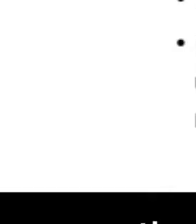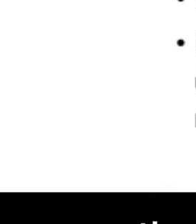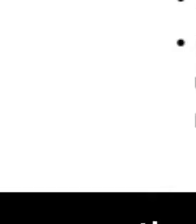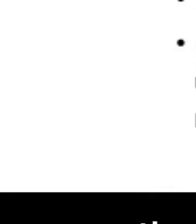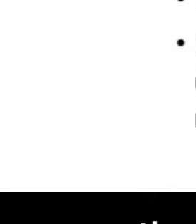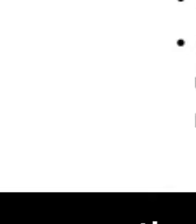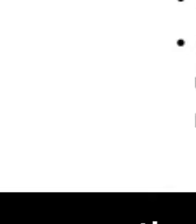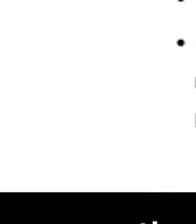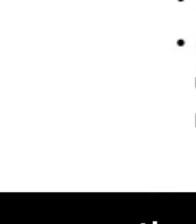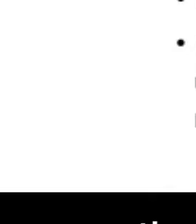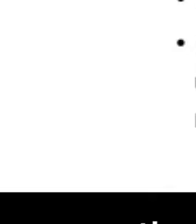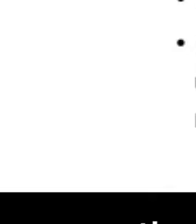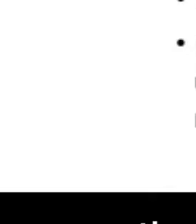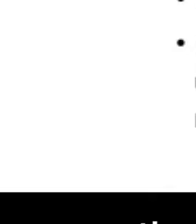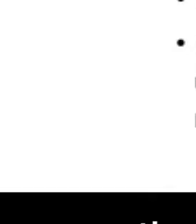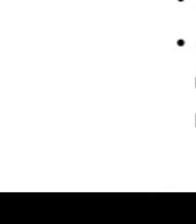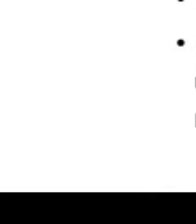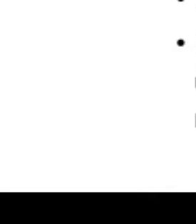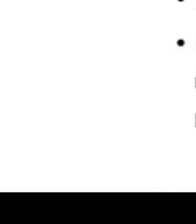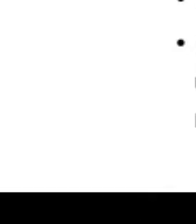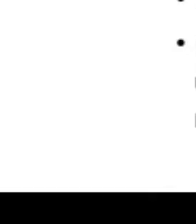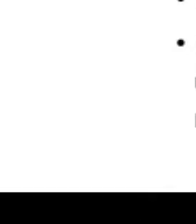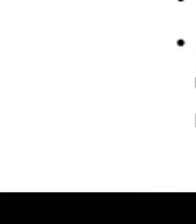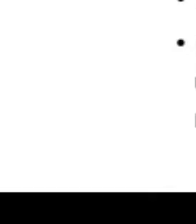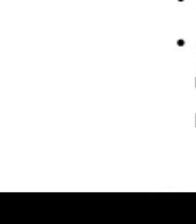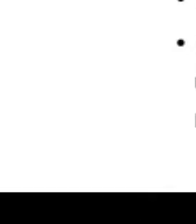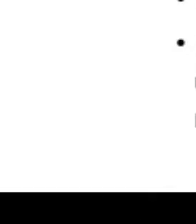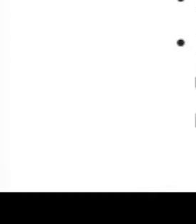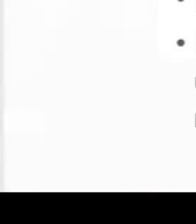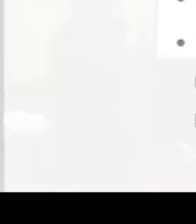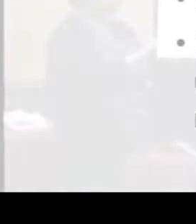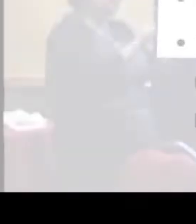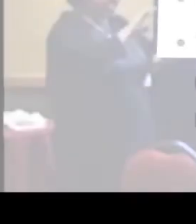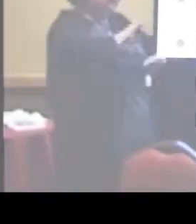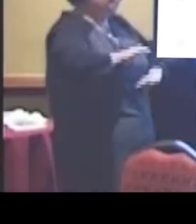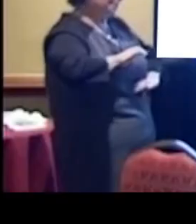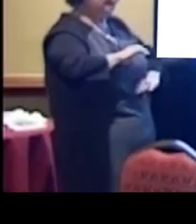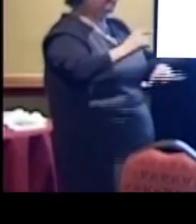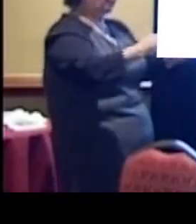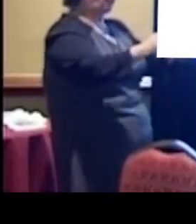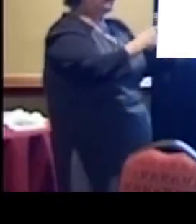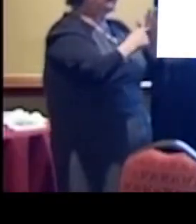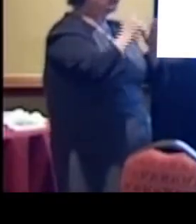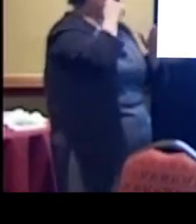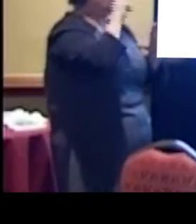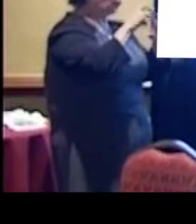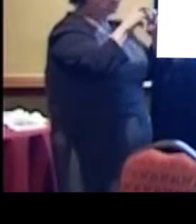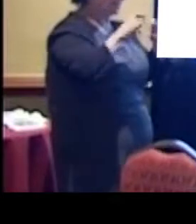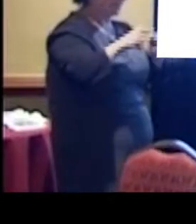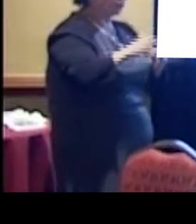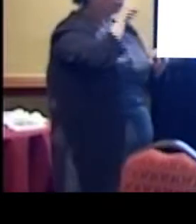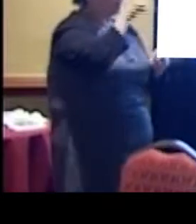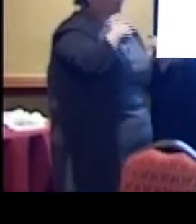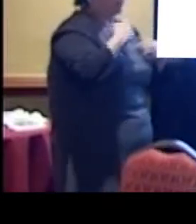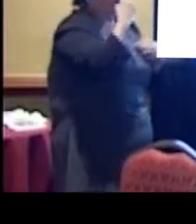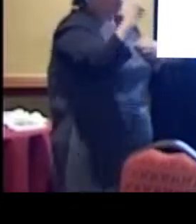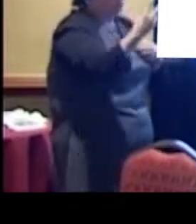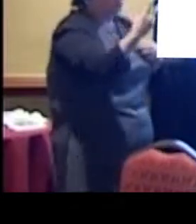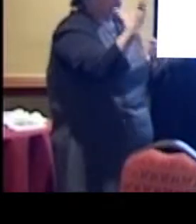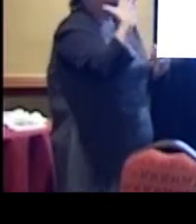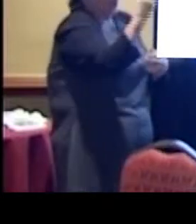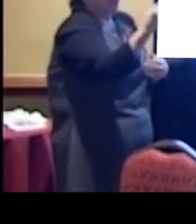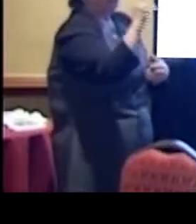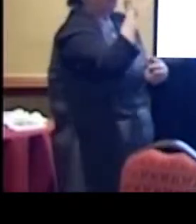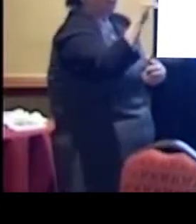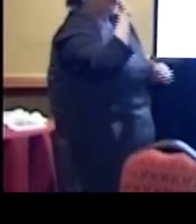there are some typical characteristics, and in order to meet criteria for diagnosis, they have to have 2 out of